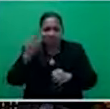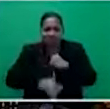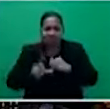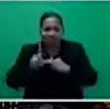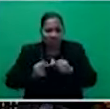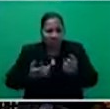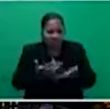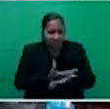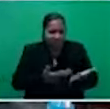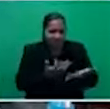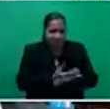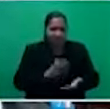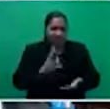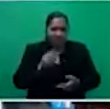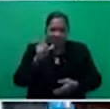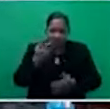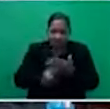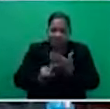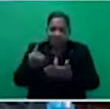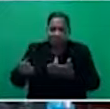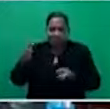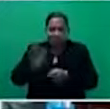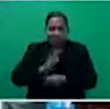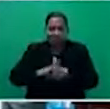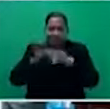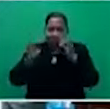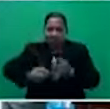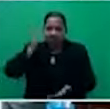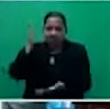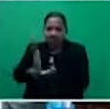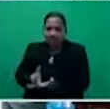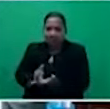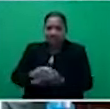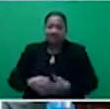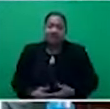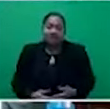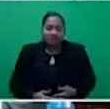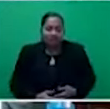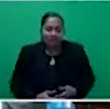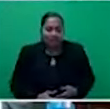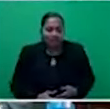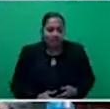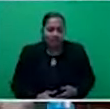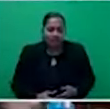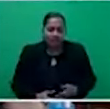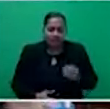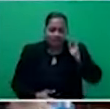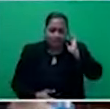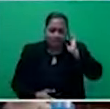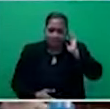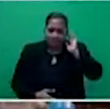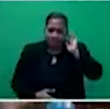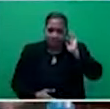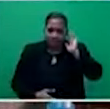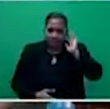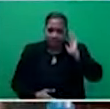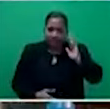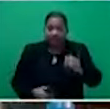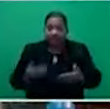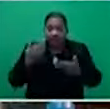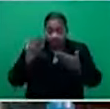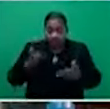Order. Sir, Honourable Member compels me to respond to him. The government at that point in time, under